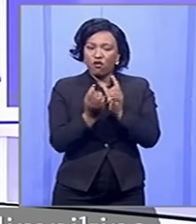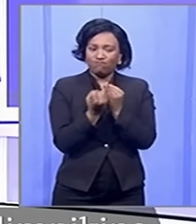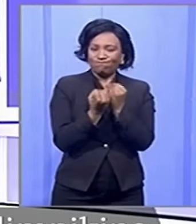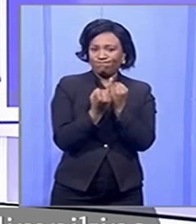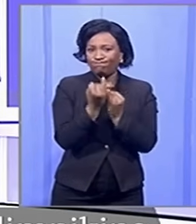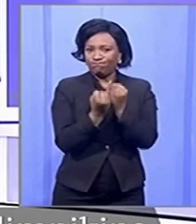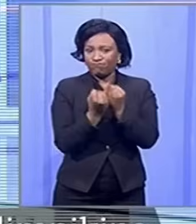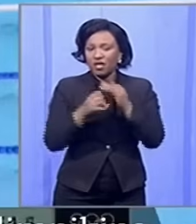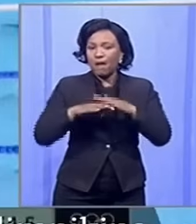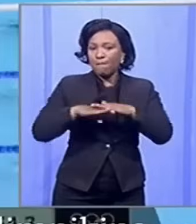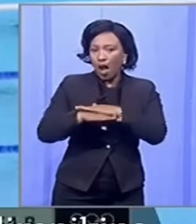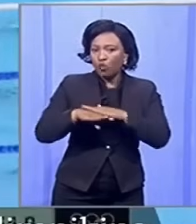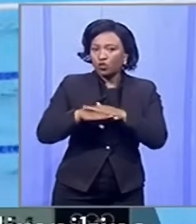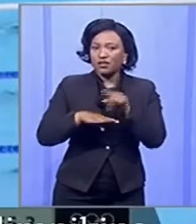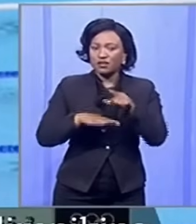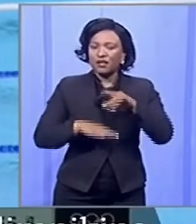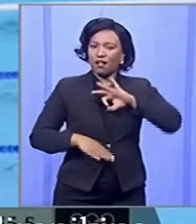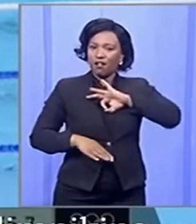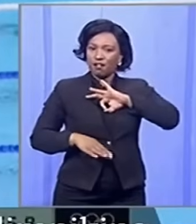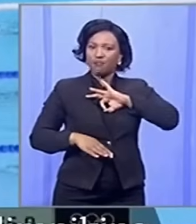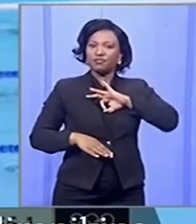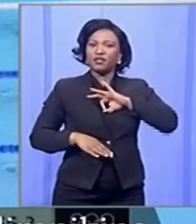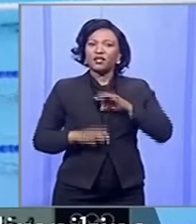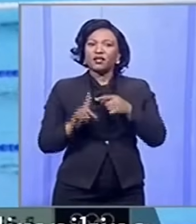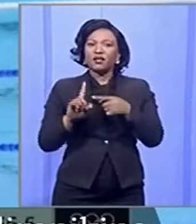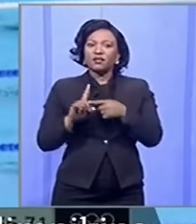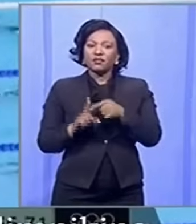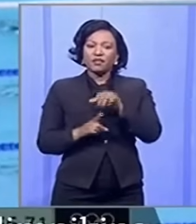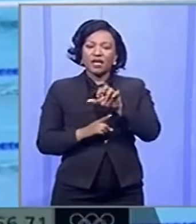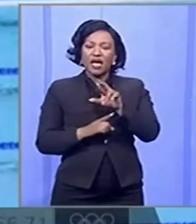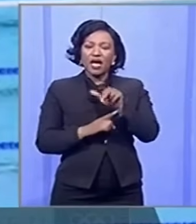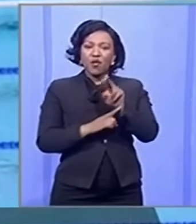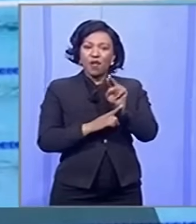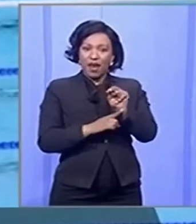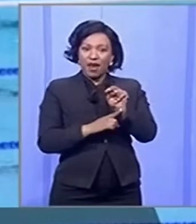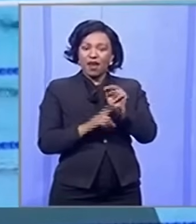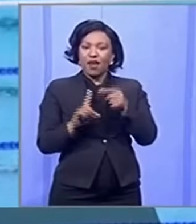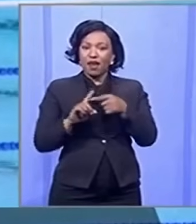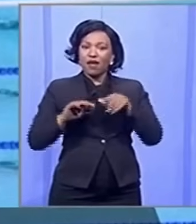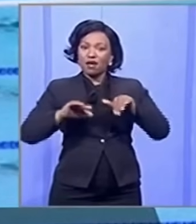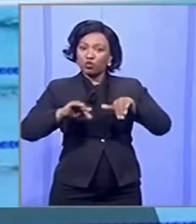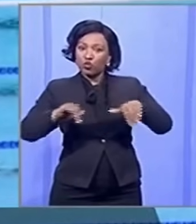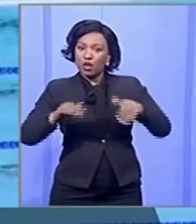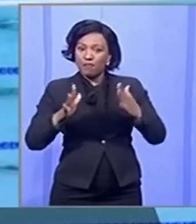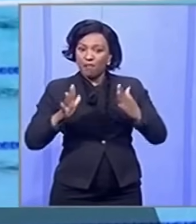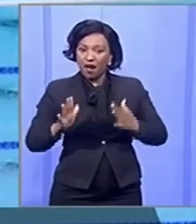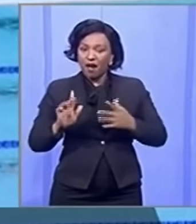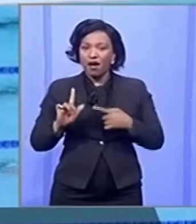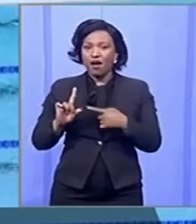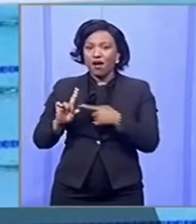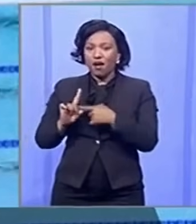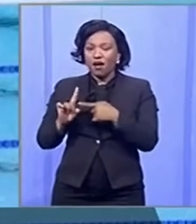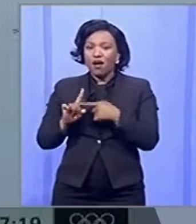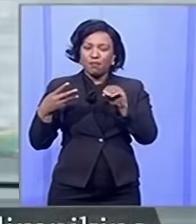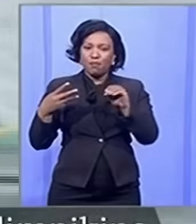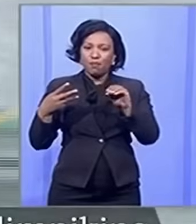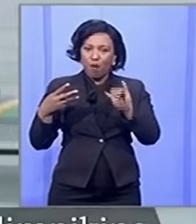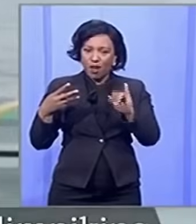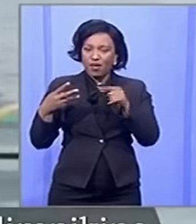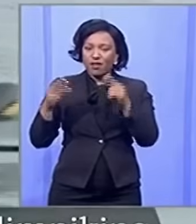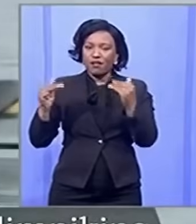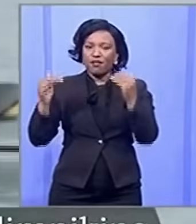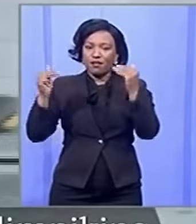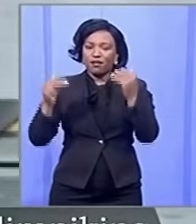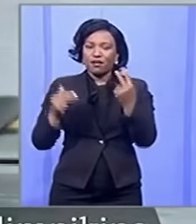bronze. Go sa le bjalo, Seruti Erin Gallagher o fetetše go seka makgaolakgang a mathapameng a lehono fapheng